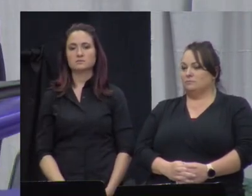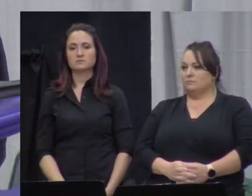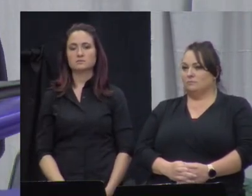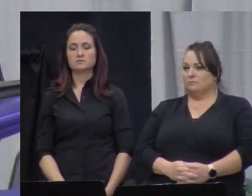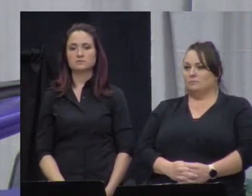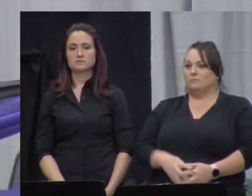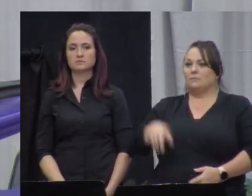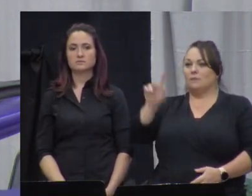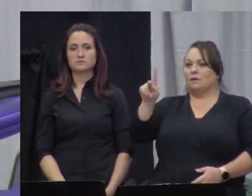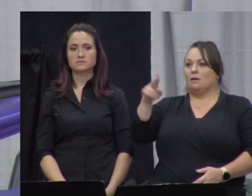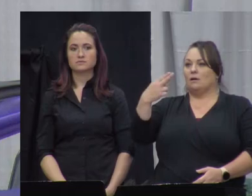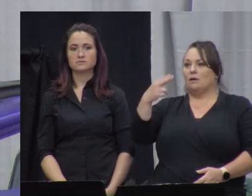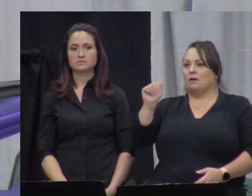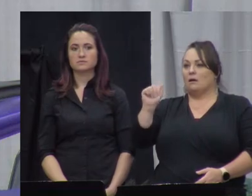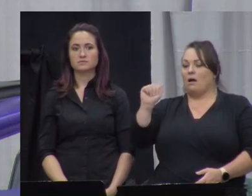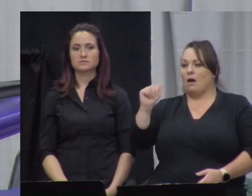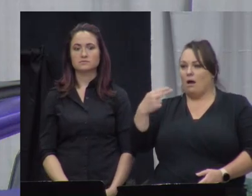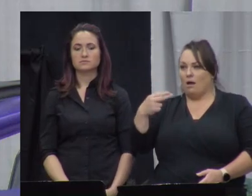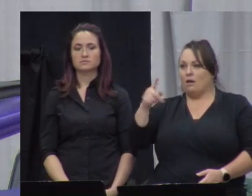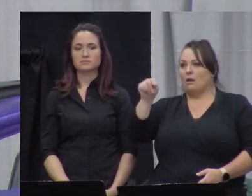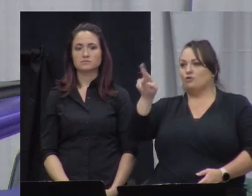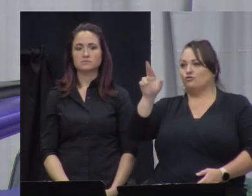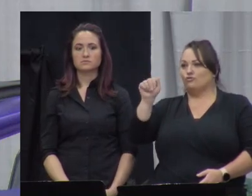Ka Tran.